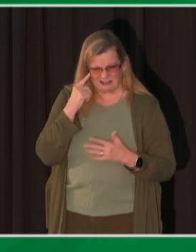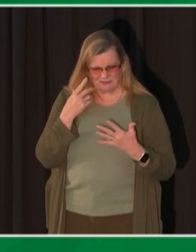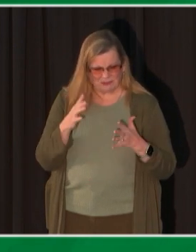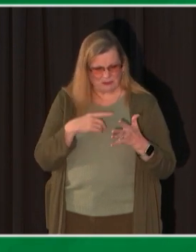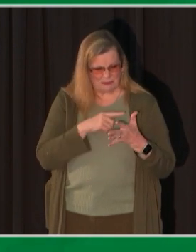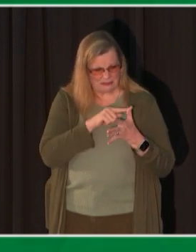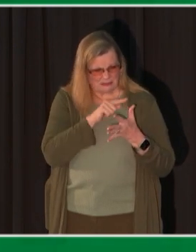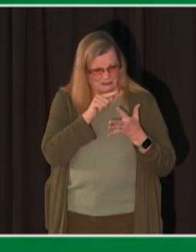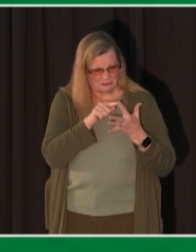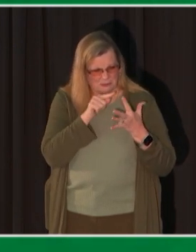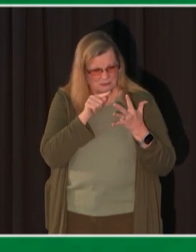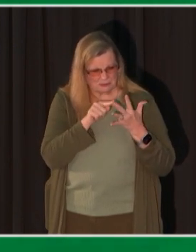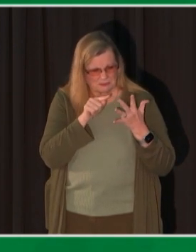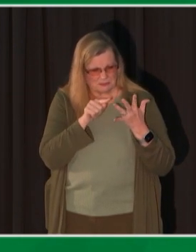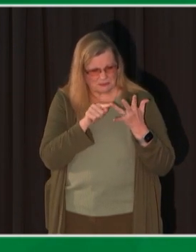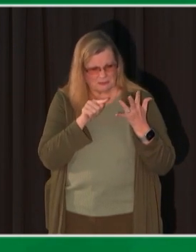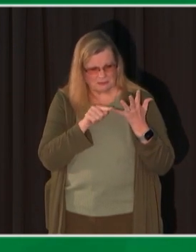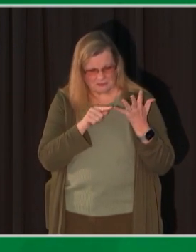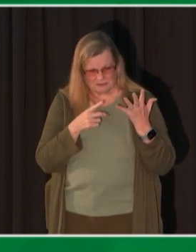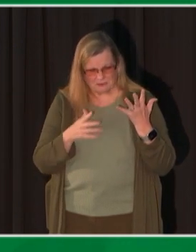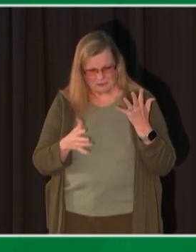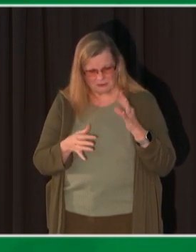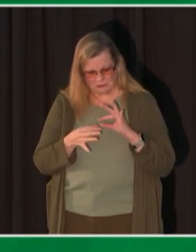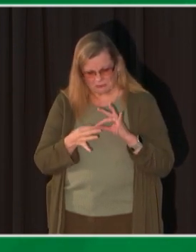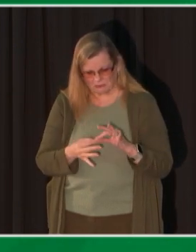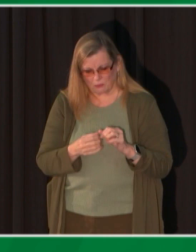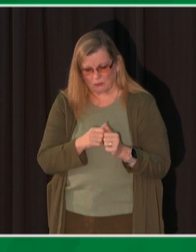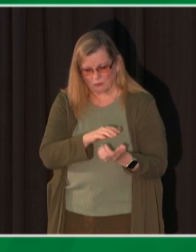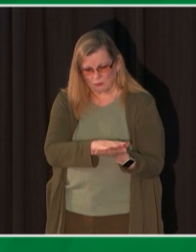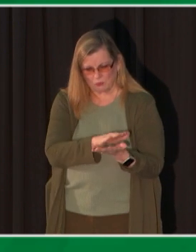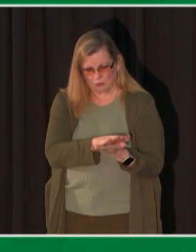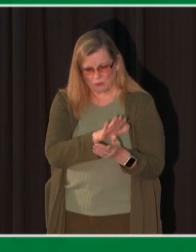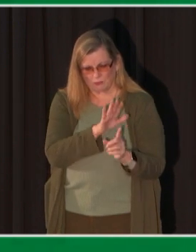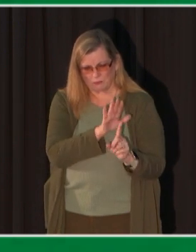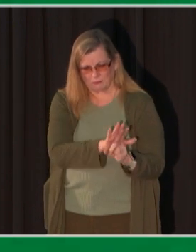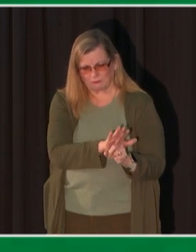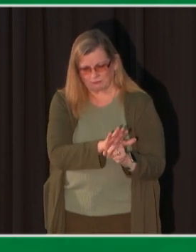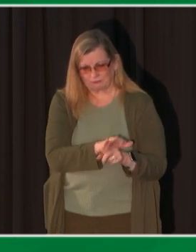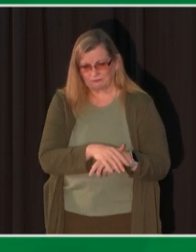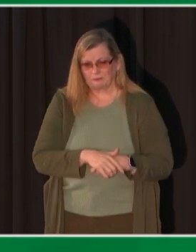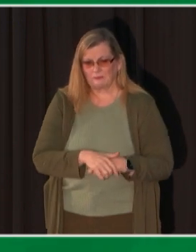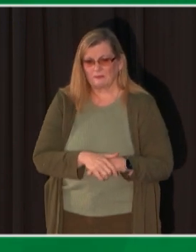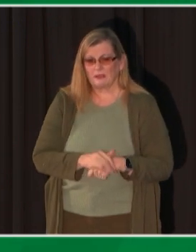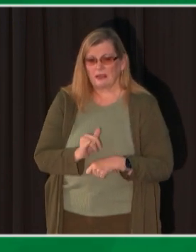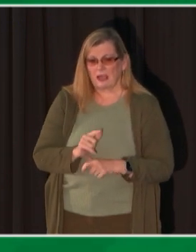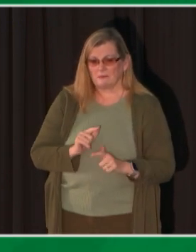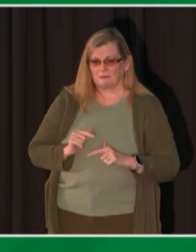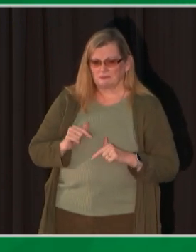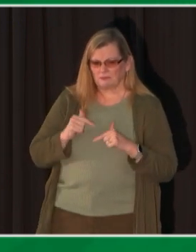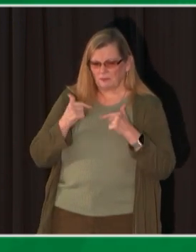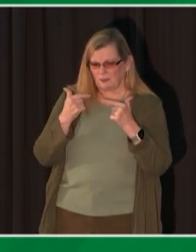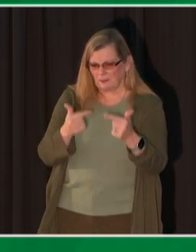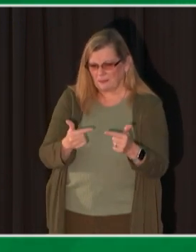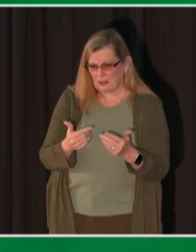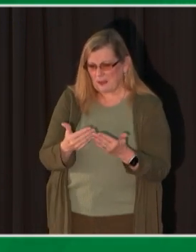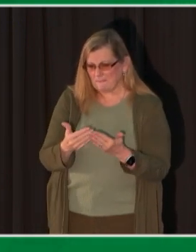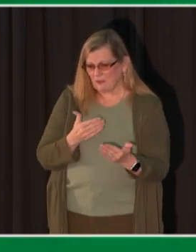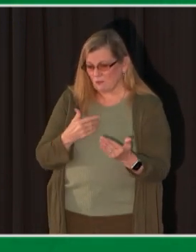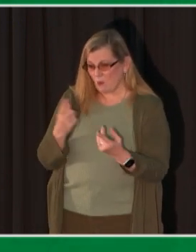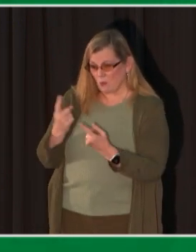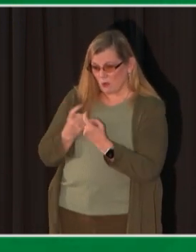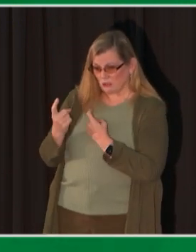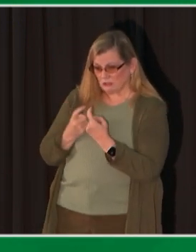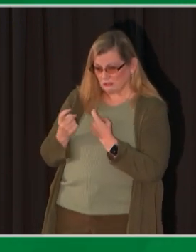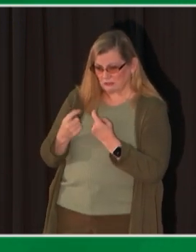it relates to schools, and I want to just turn before we take questions to Chancellor Farabee